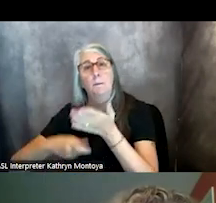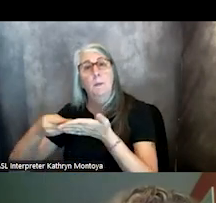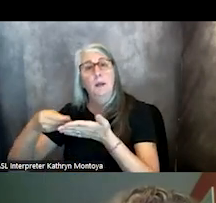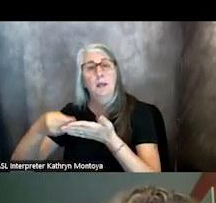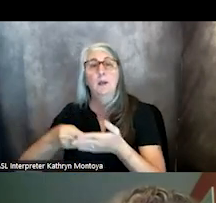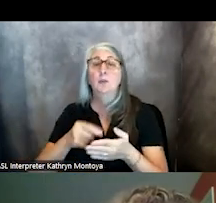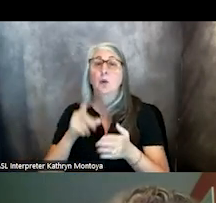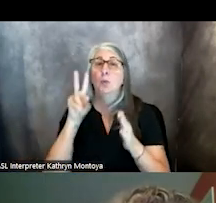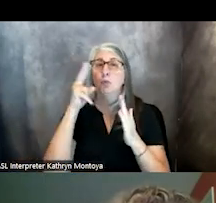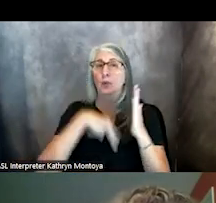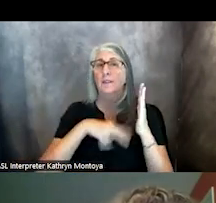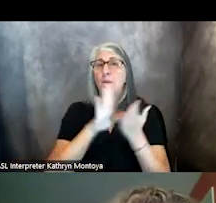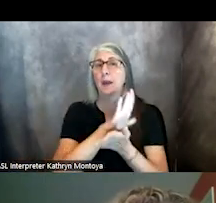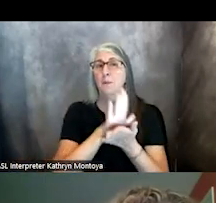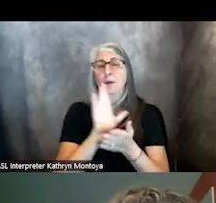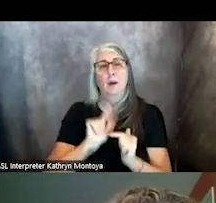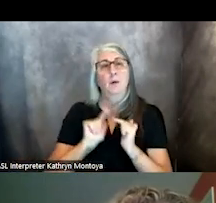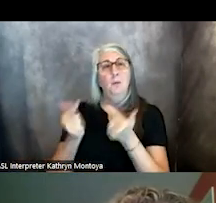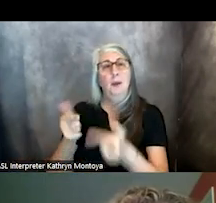and I'll hand it back to Megan.